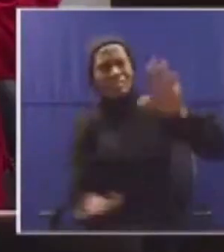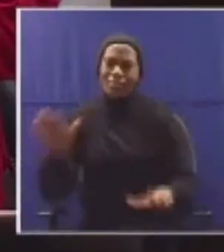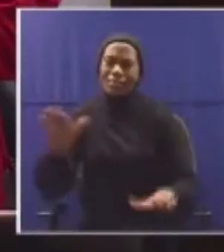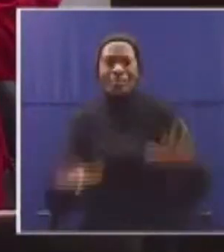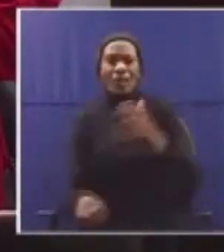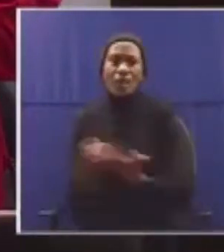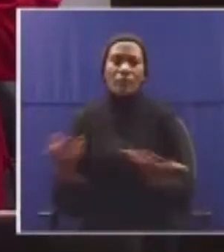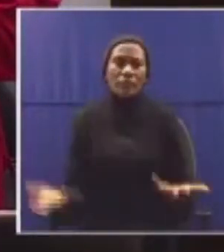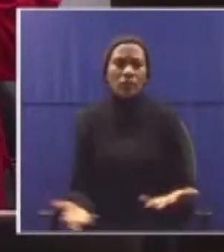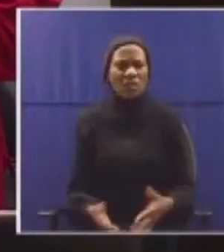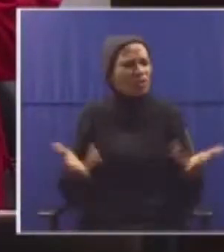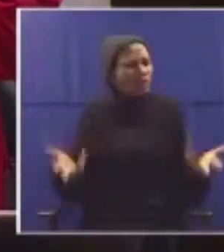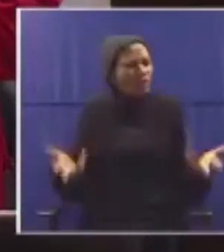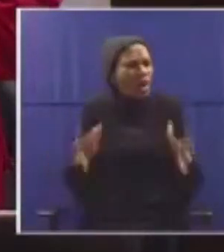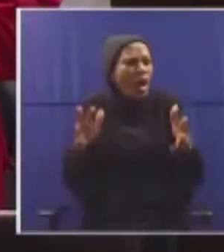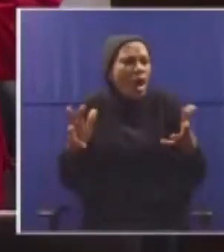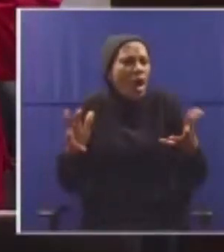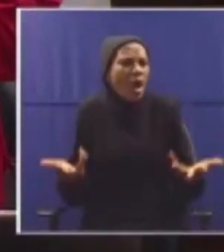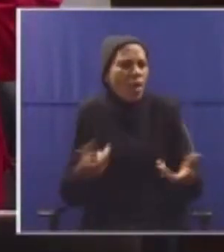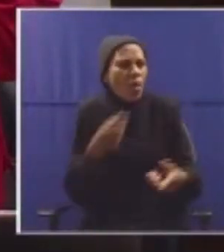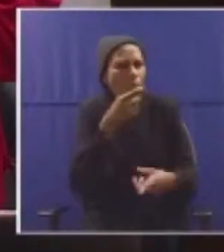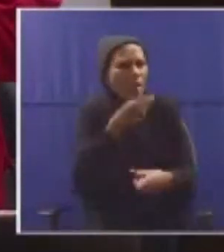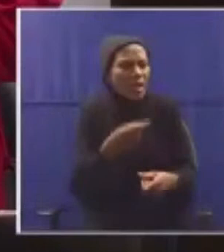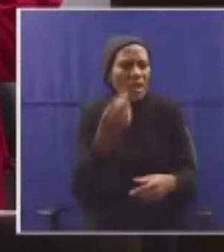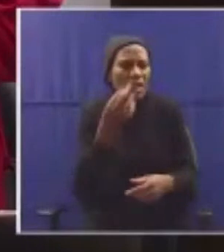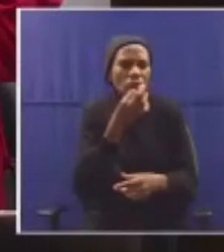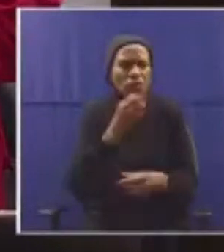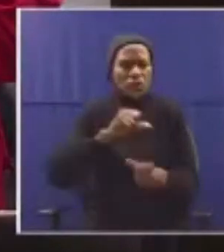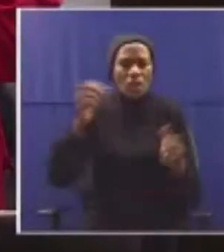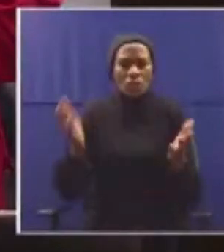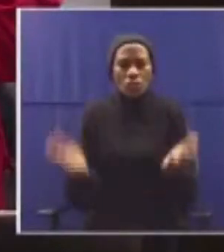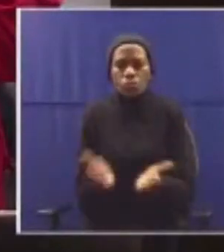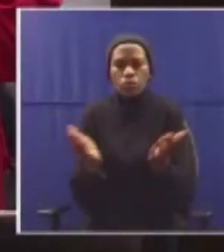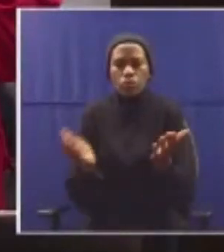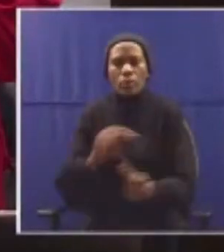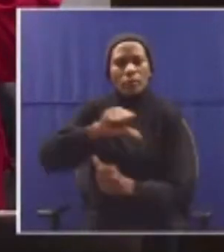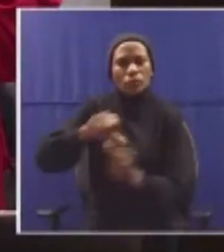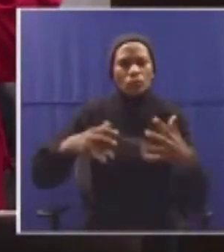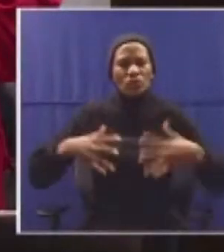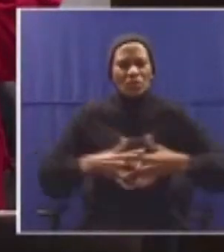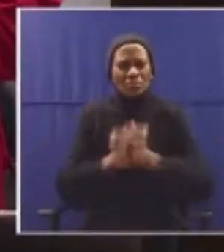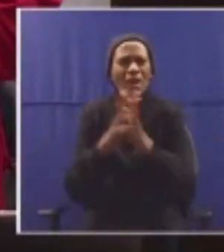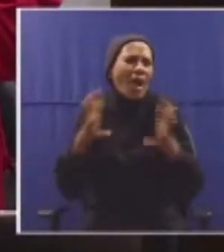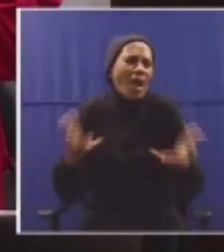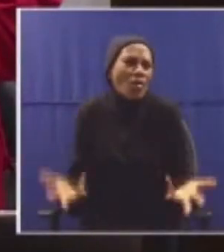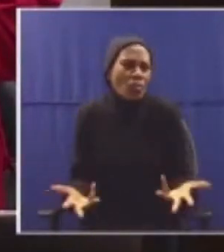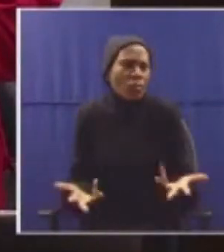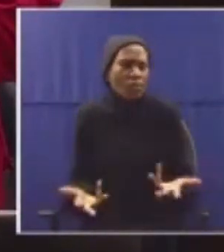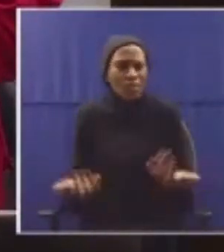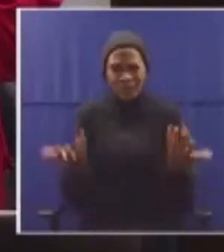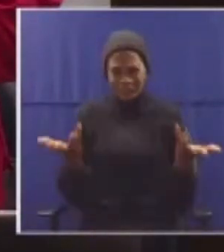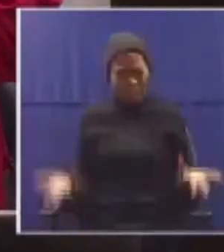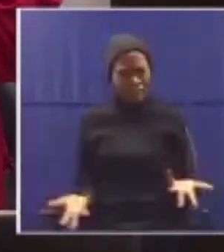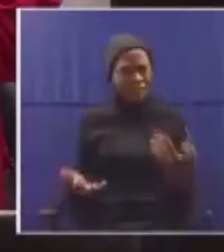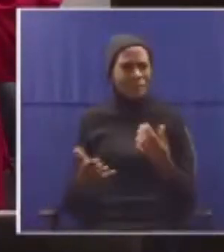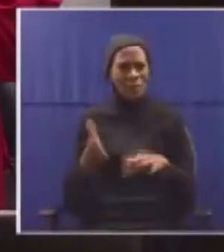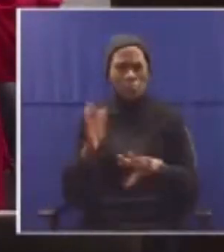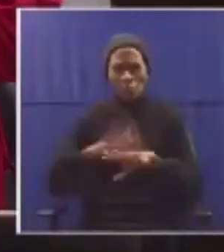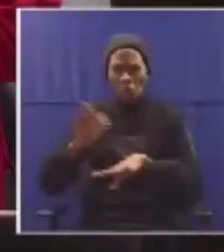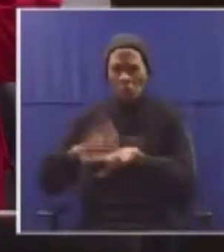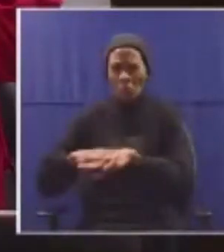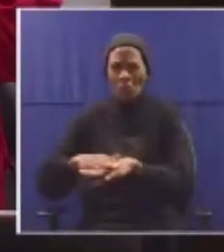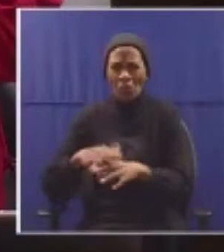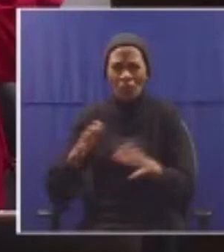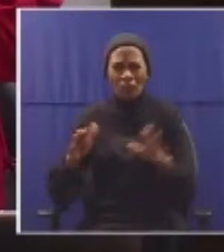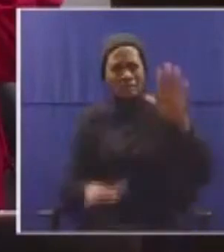it possible, therefore, to foster social cohesion when the conditions are such that there is growing